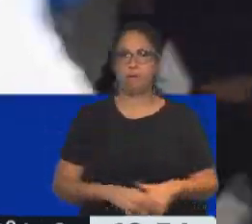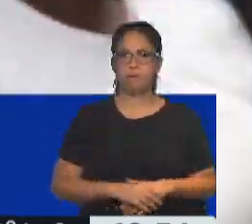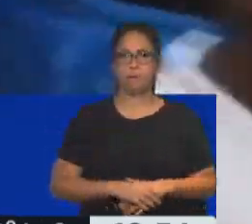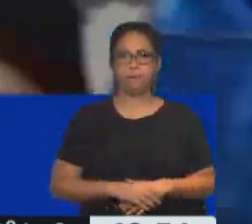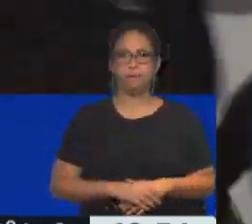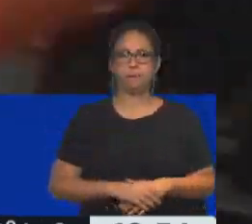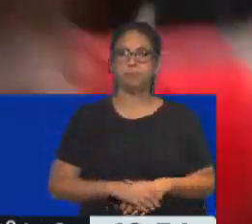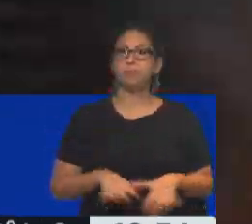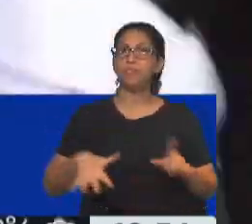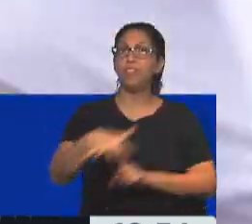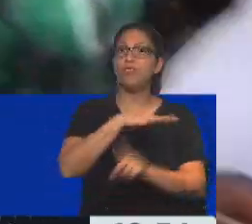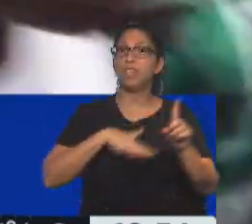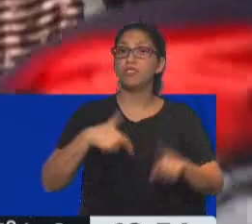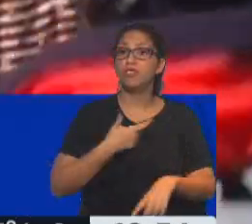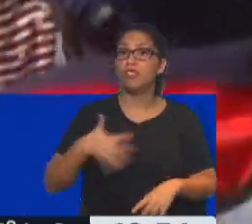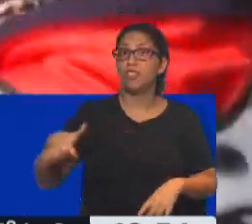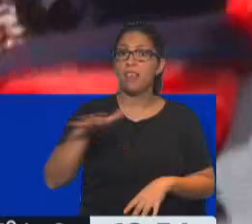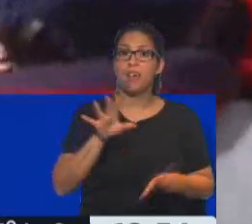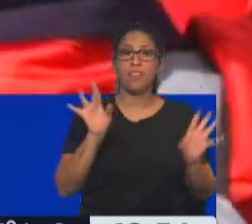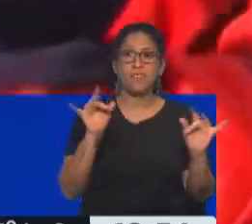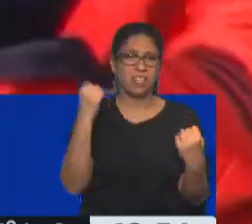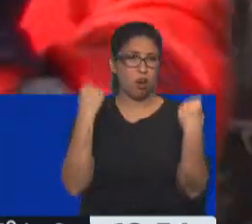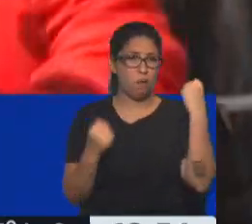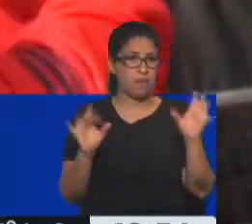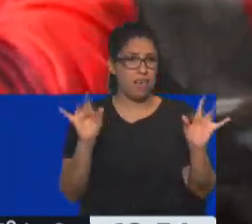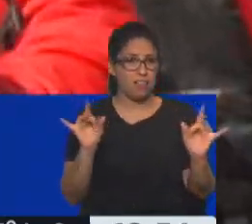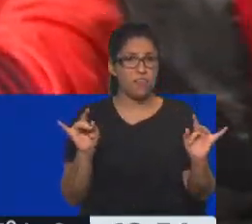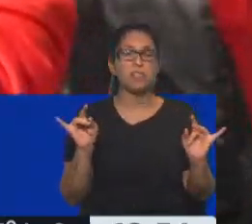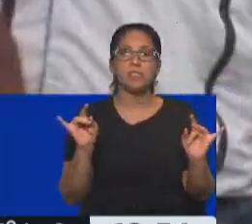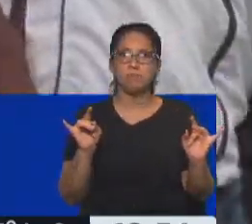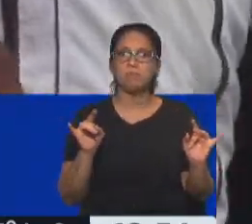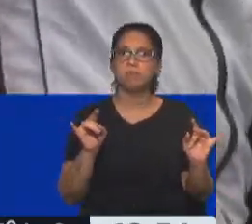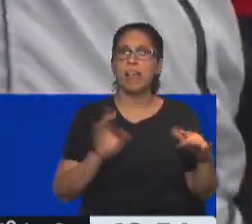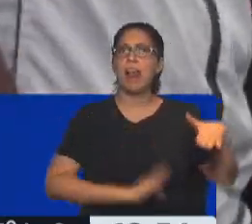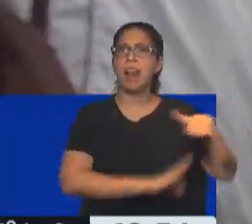En este difícil contexto social y económico, emerge un nuevo actor social por fuera de los